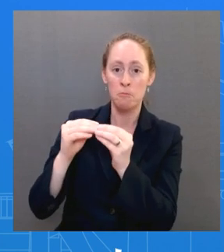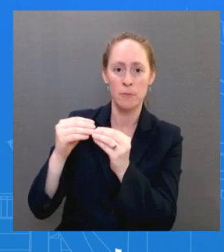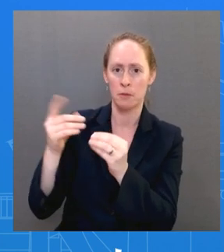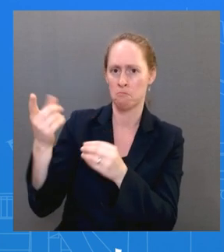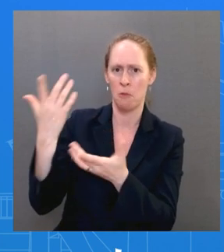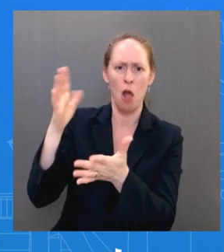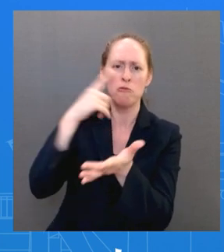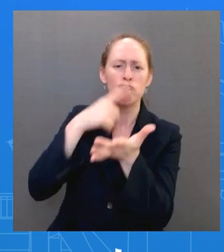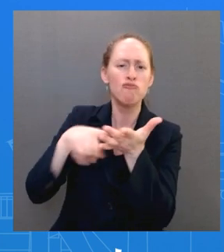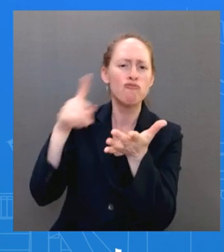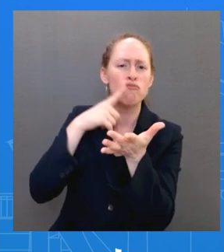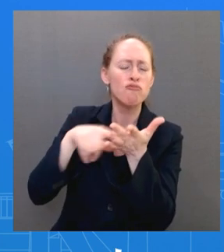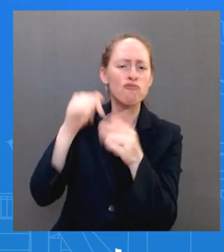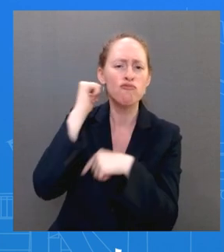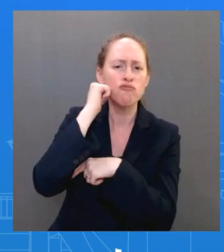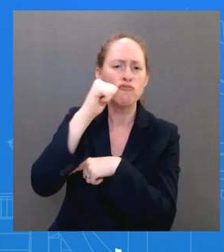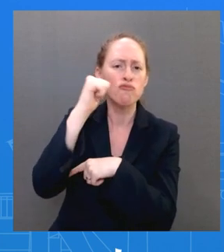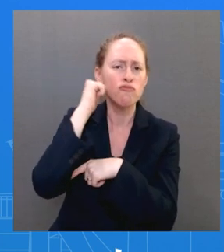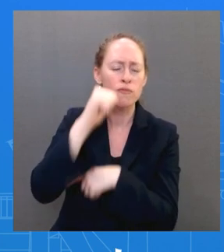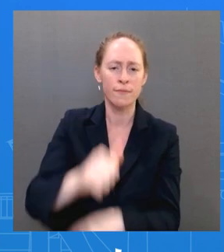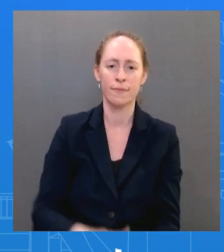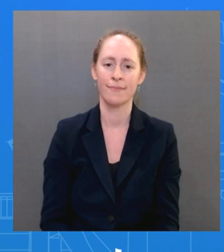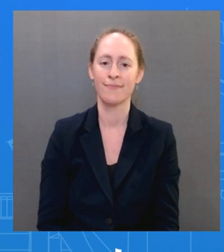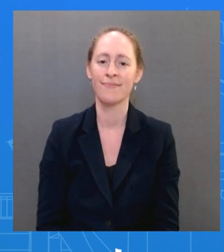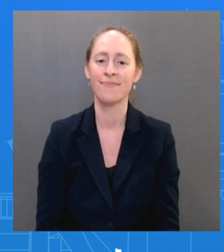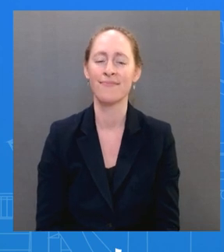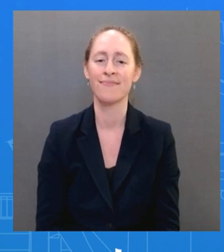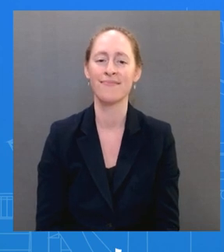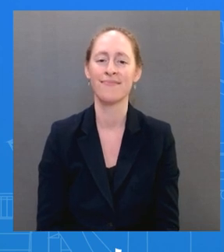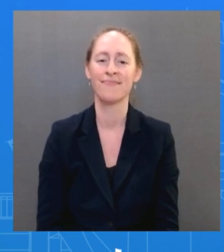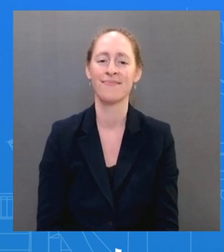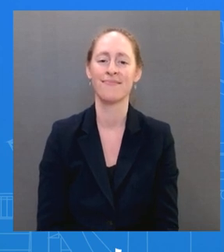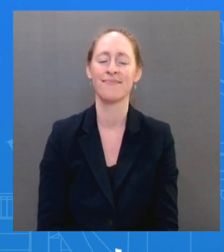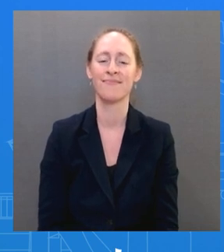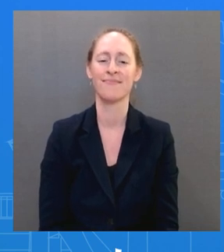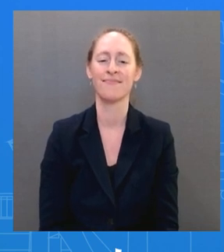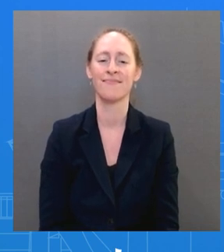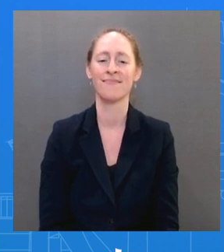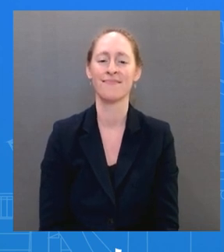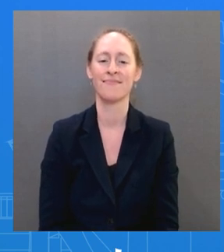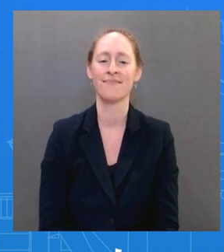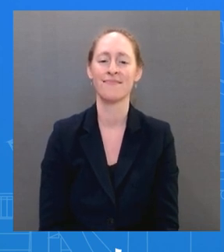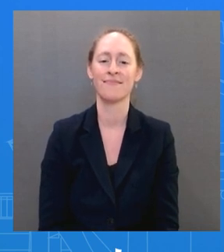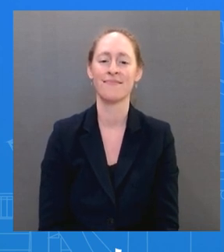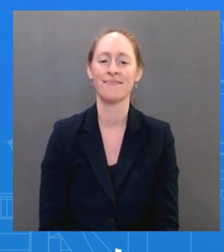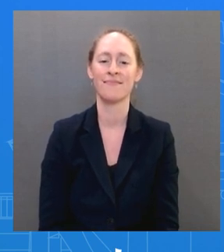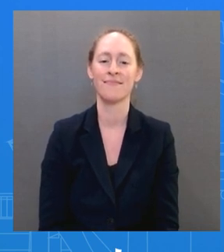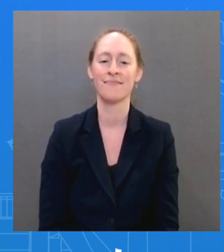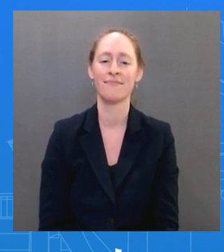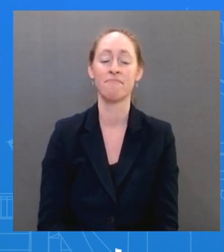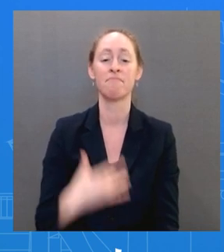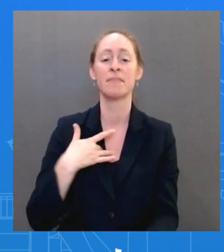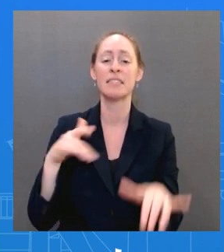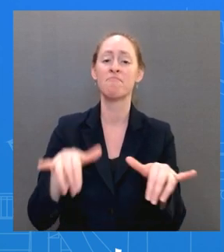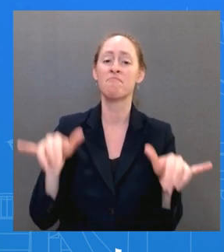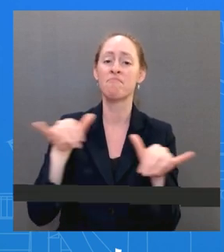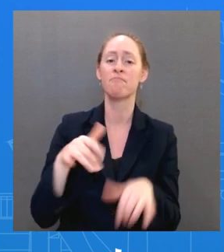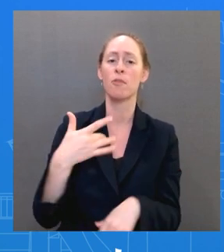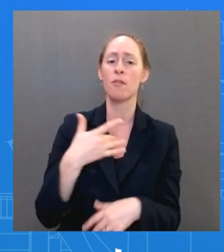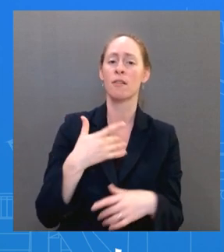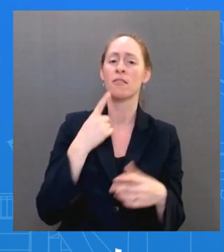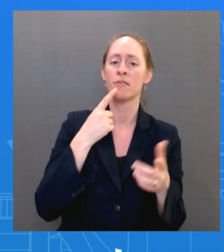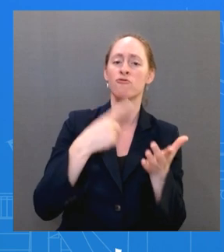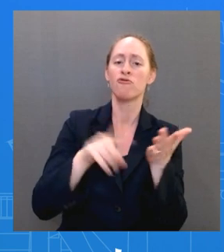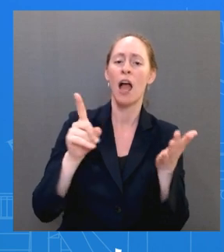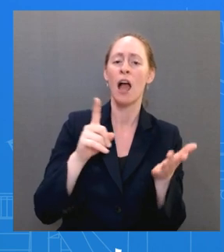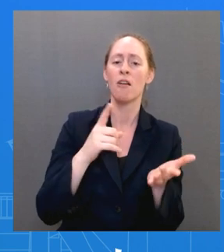vitals have always been in the normal range. His heart rate, his blood pressure, his oxygen level, and his temperature. The 99.4 was the